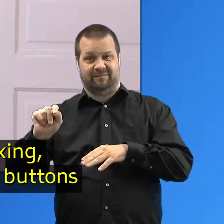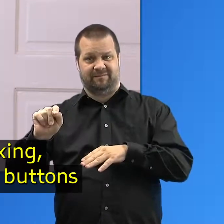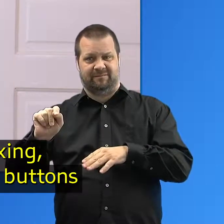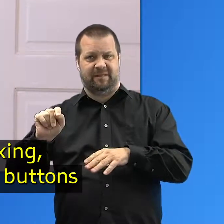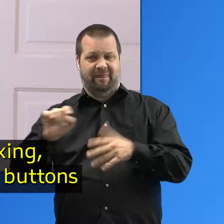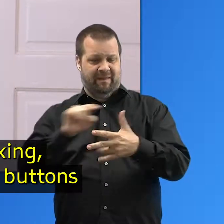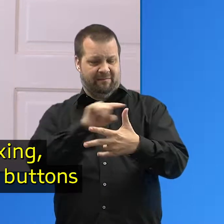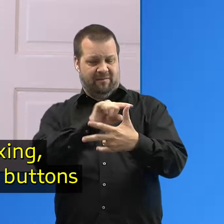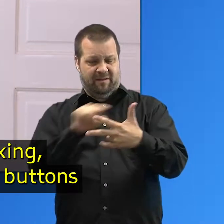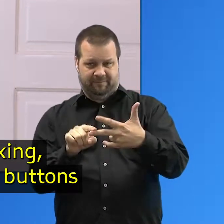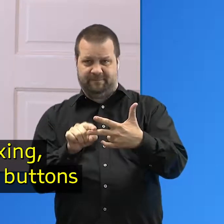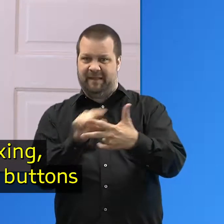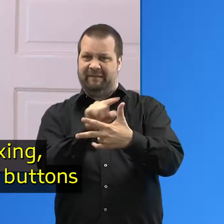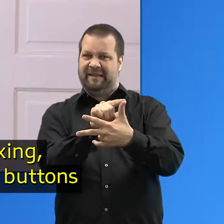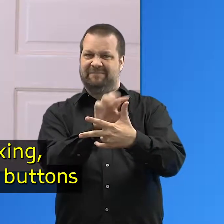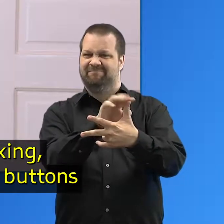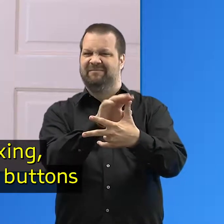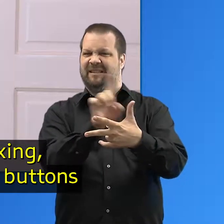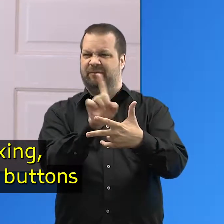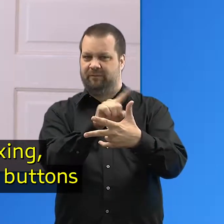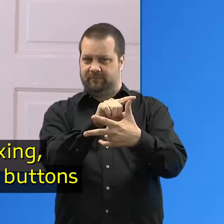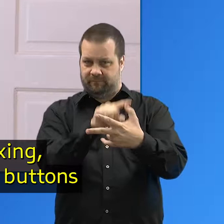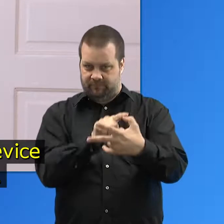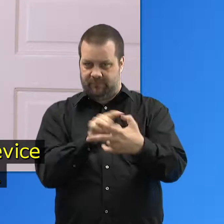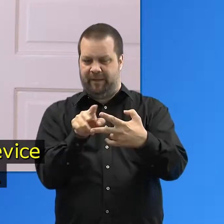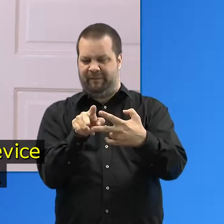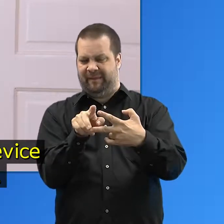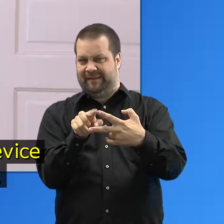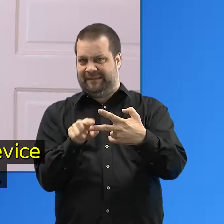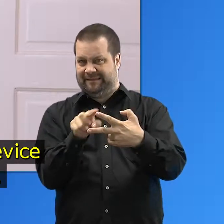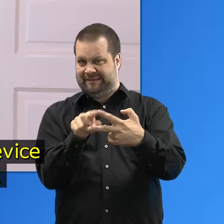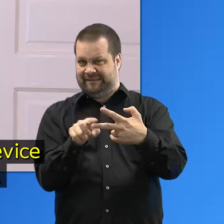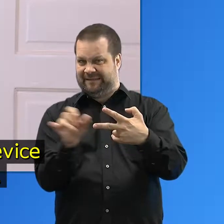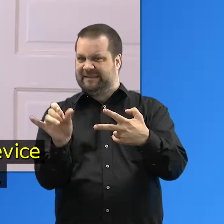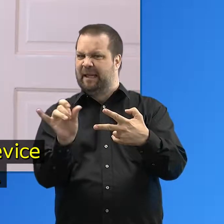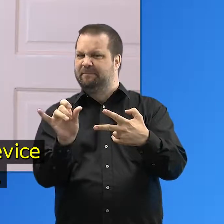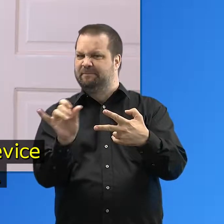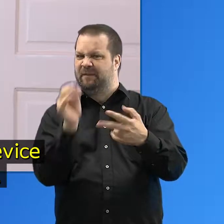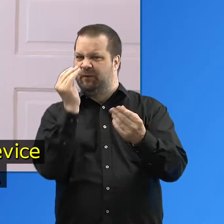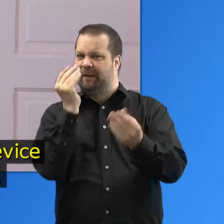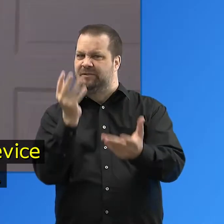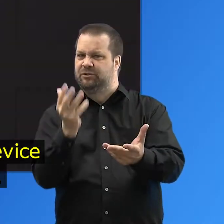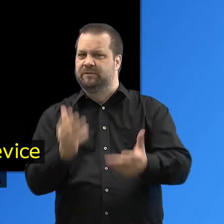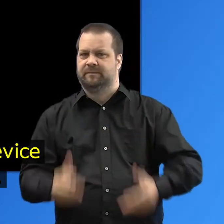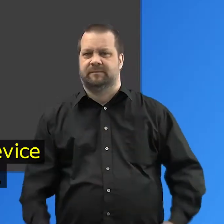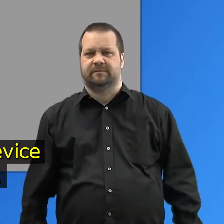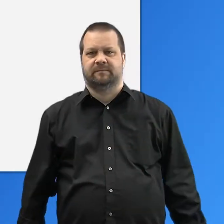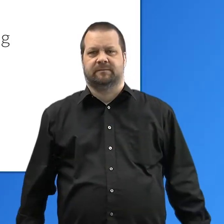the unboxing, the overall placement of buttons and control of the device will be the same.